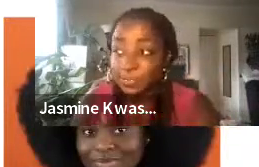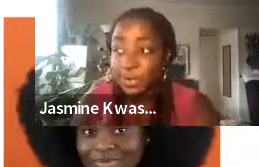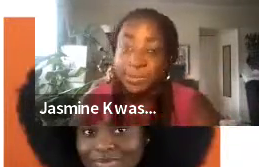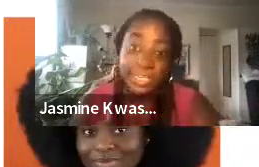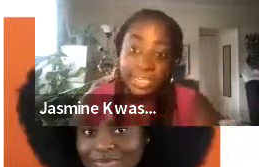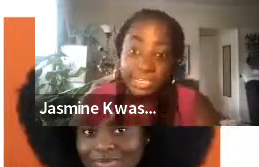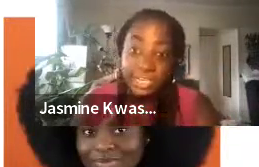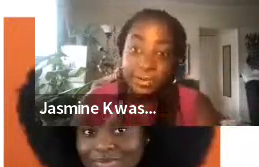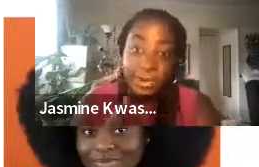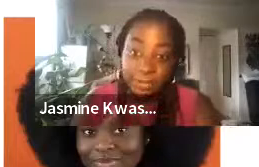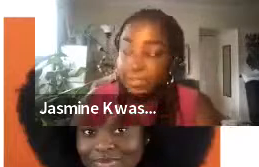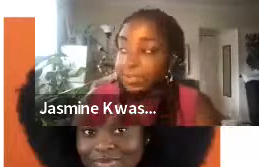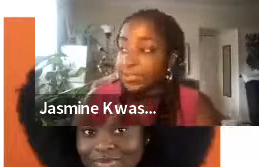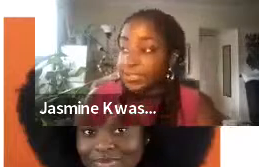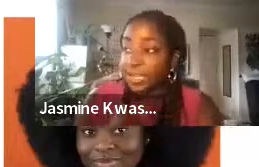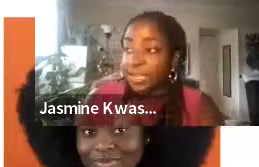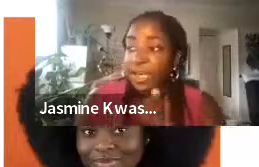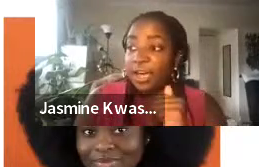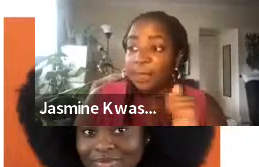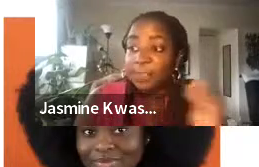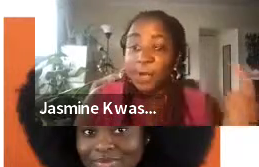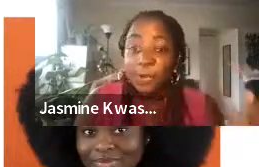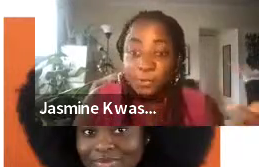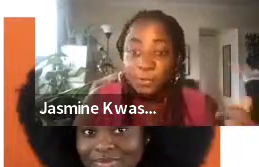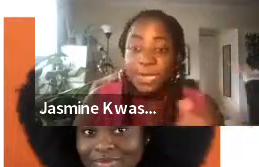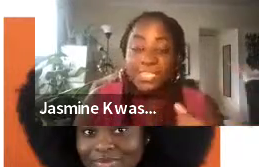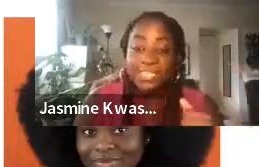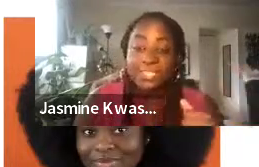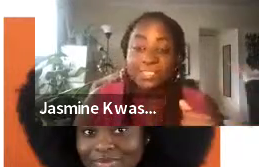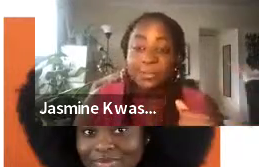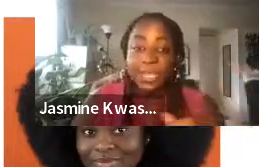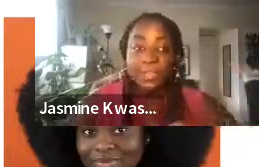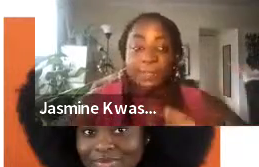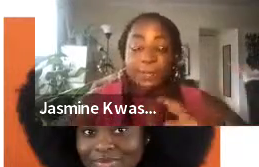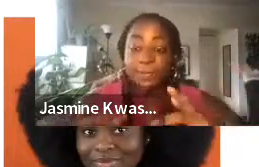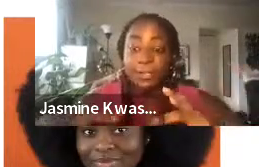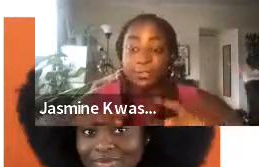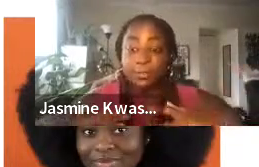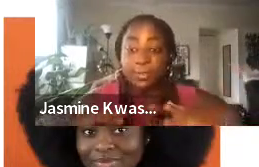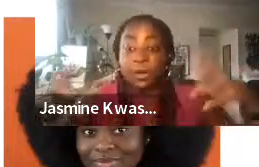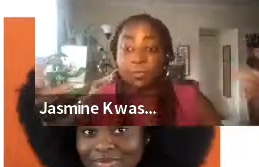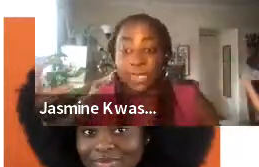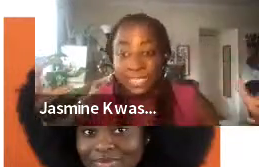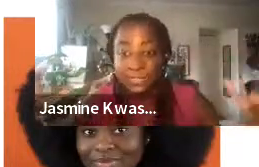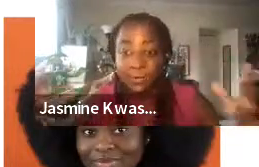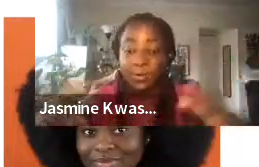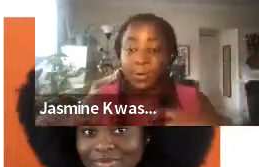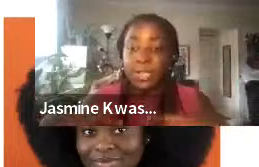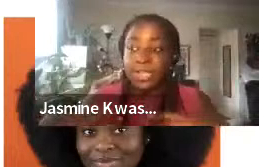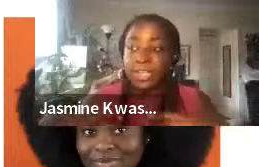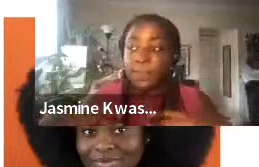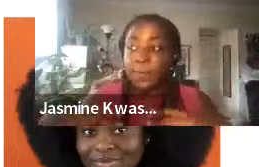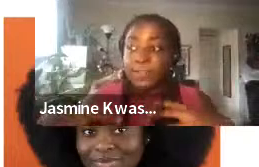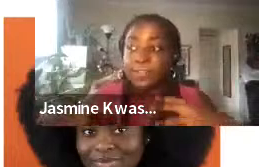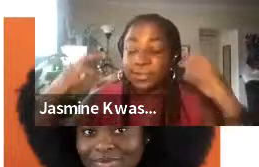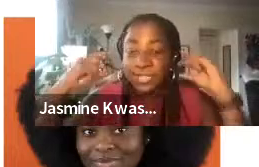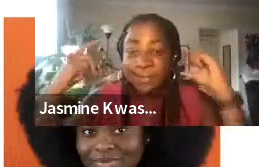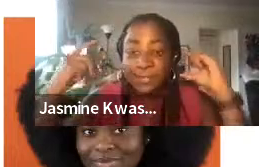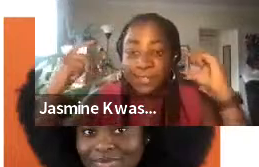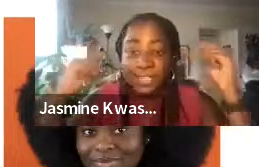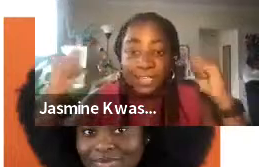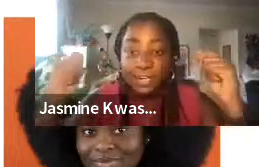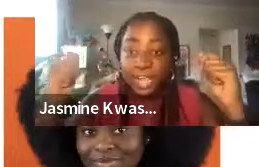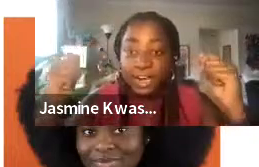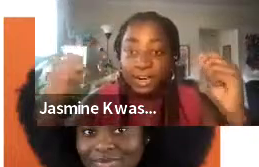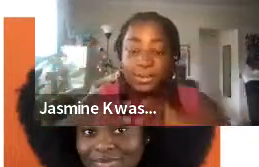doesn't work as well with EEG or FNIRS. There's cultural biases. So like if you're extremely obese or if you have certain